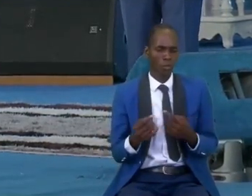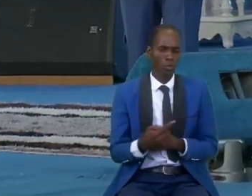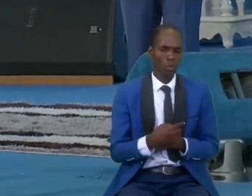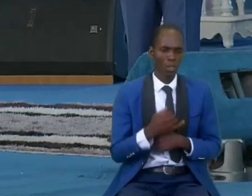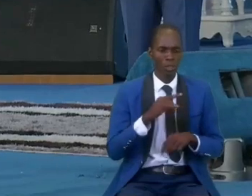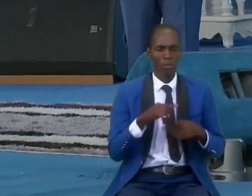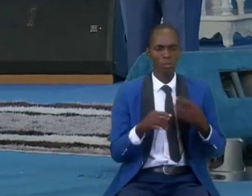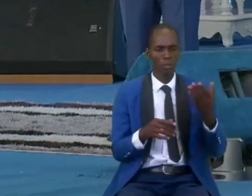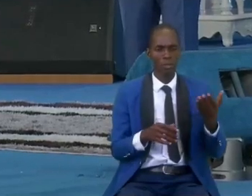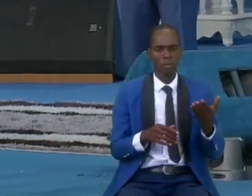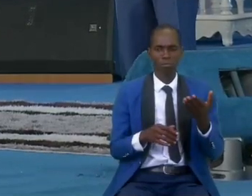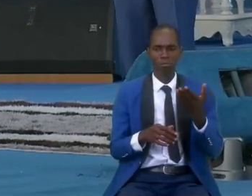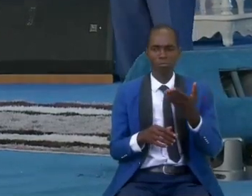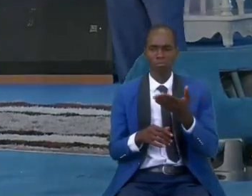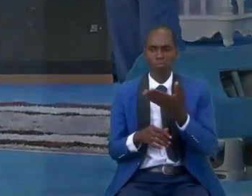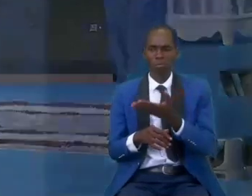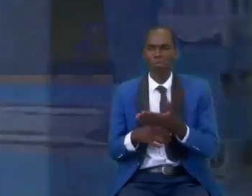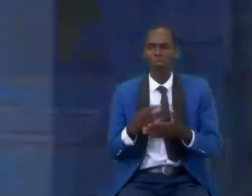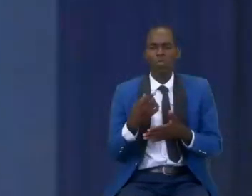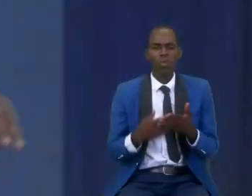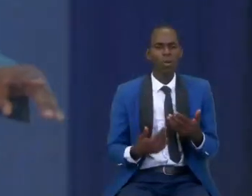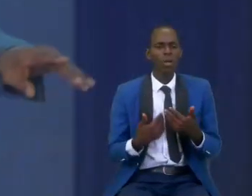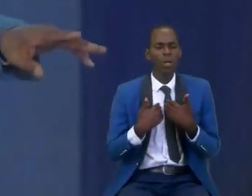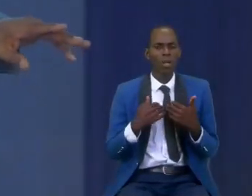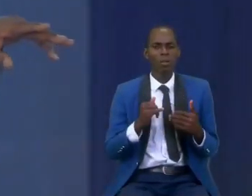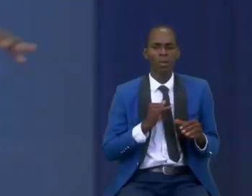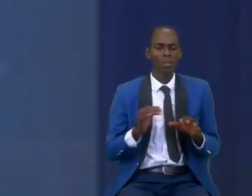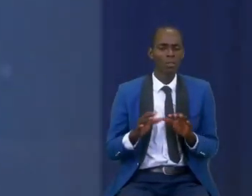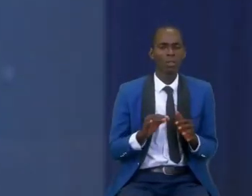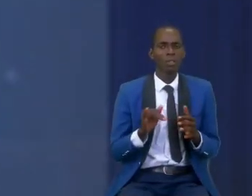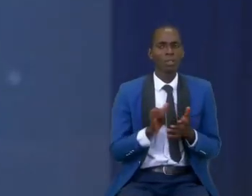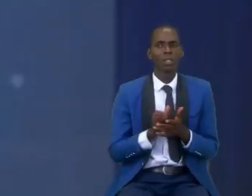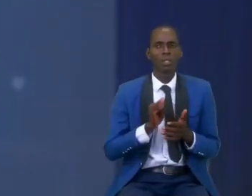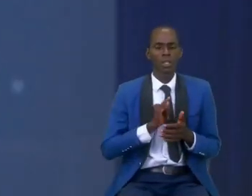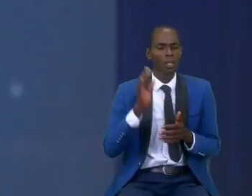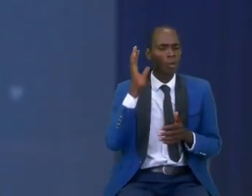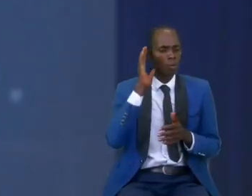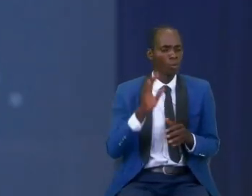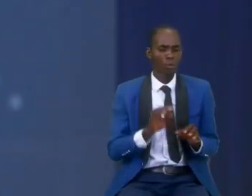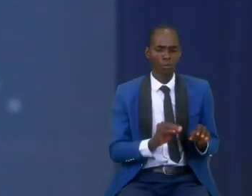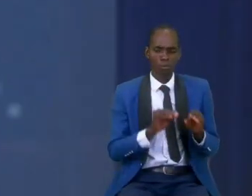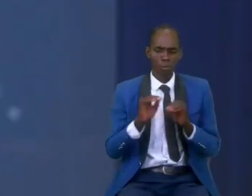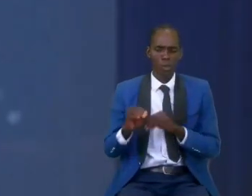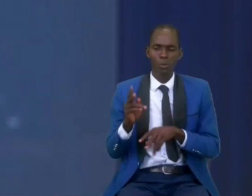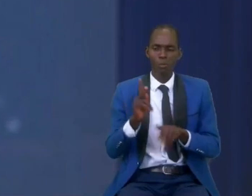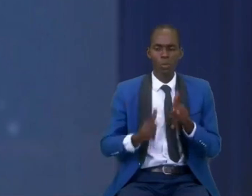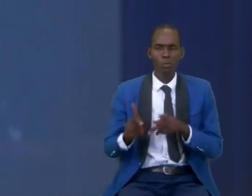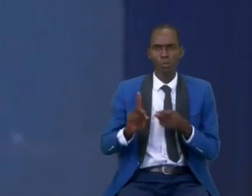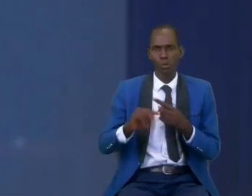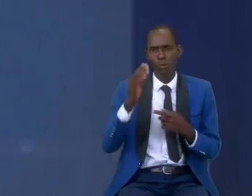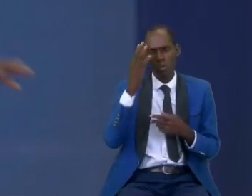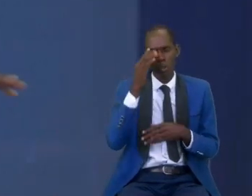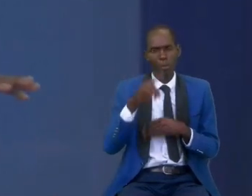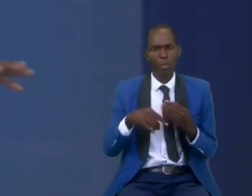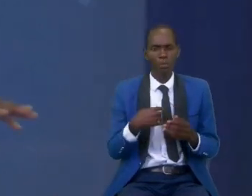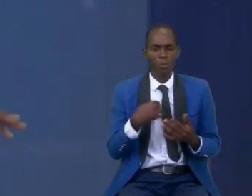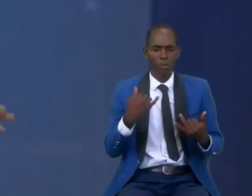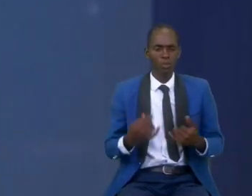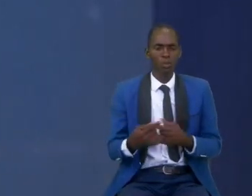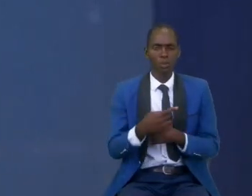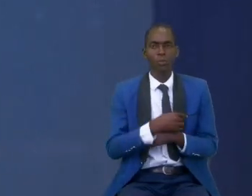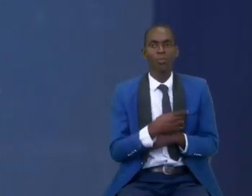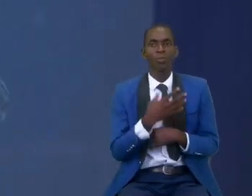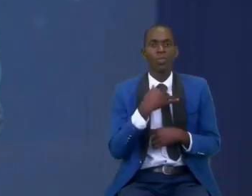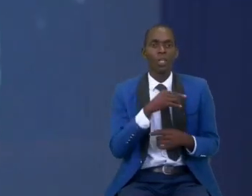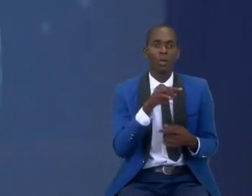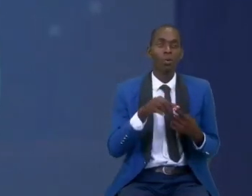some imprint of my life today. Yes, I put some imprint there. And when God looks at everything you're putting your hand